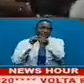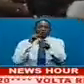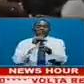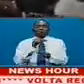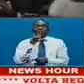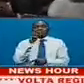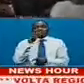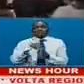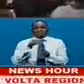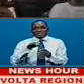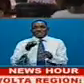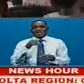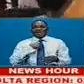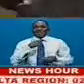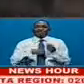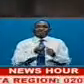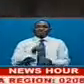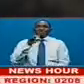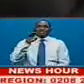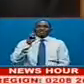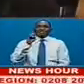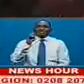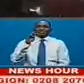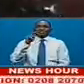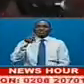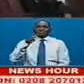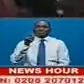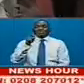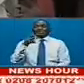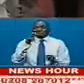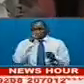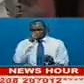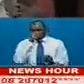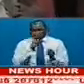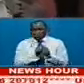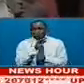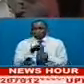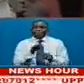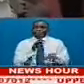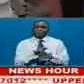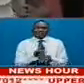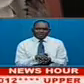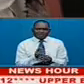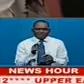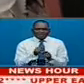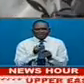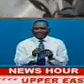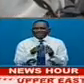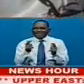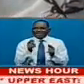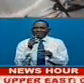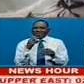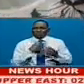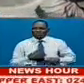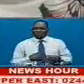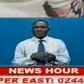16-year-old Madeline is among the many children suffering from cerebral palsy, a condition that mostly affects children. It is a